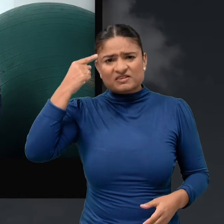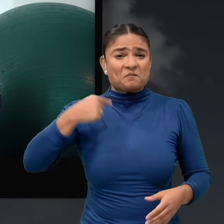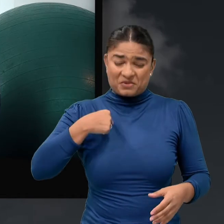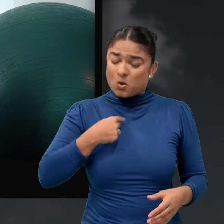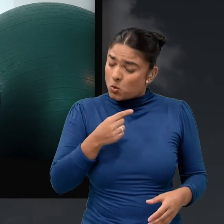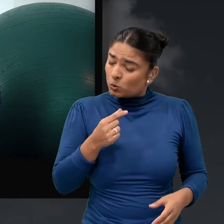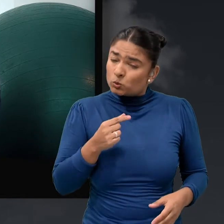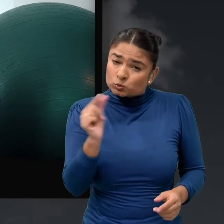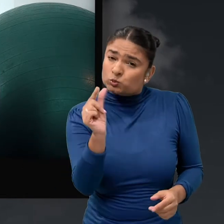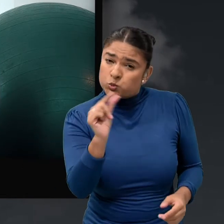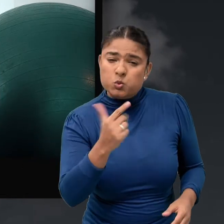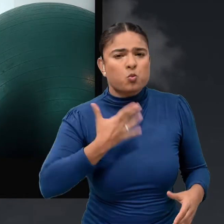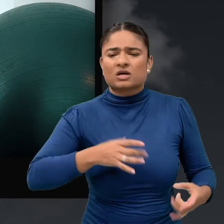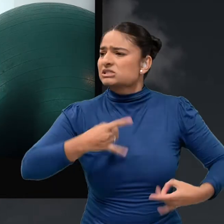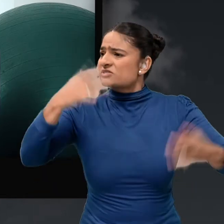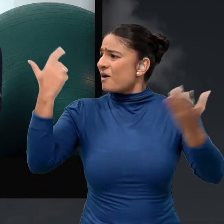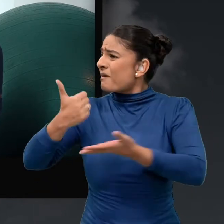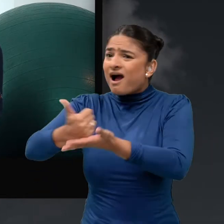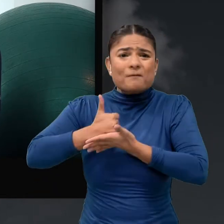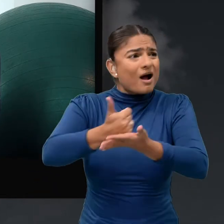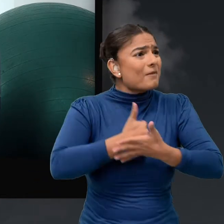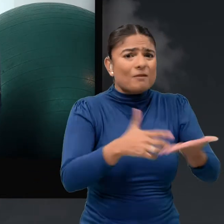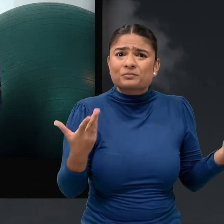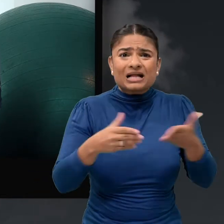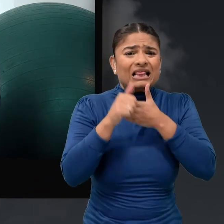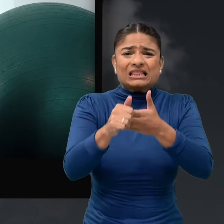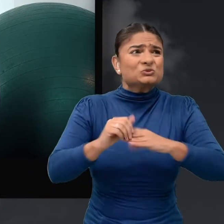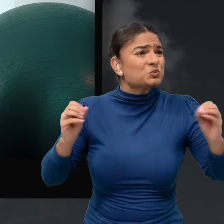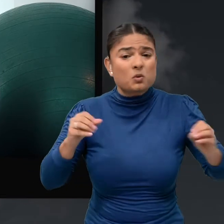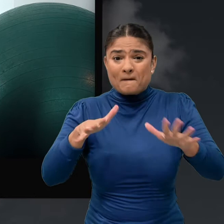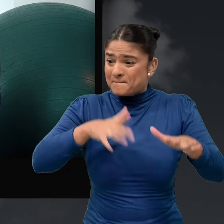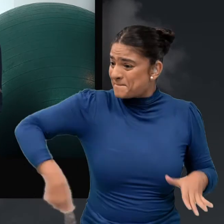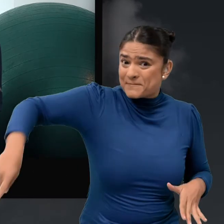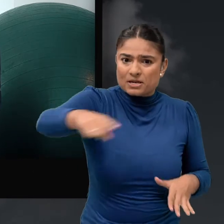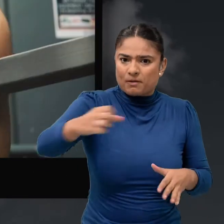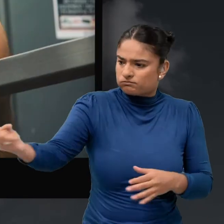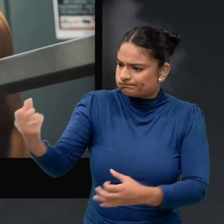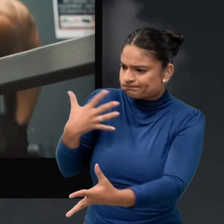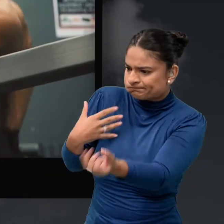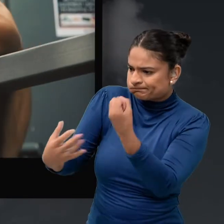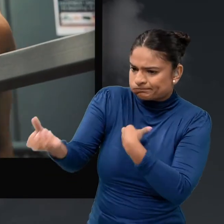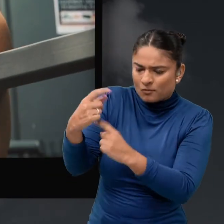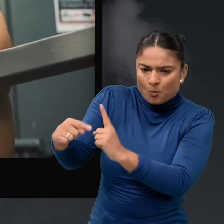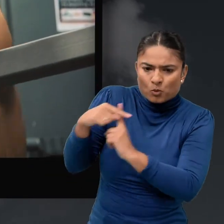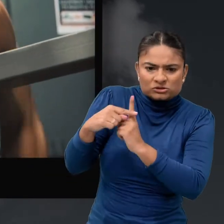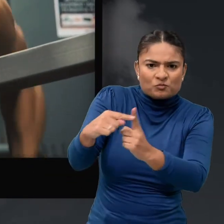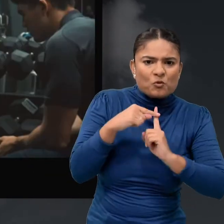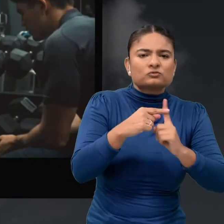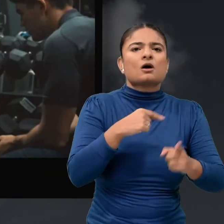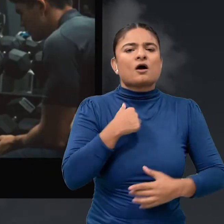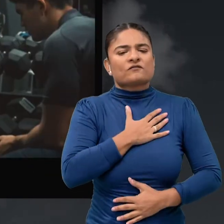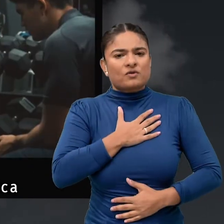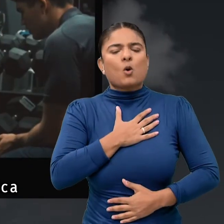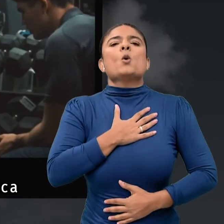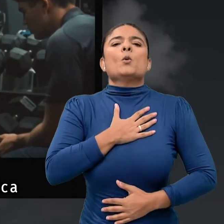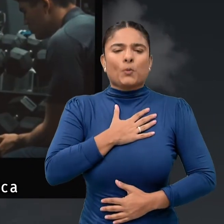give up and just felt like I had no help, no guidance. But it's the people around me that helped push me through it. Coming back